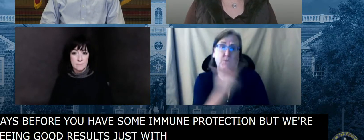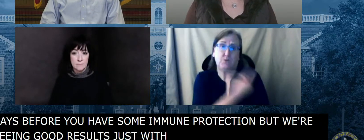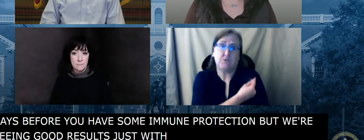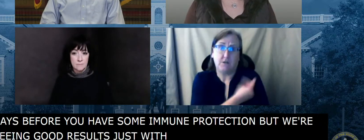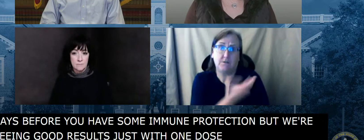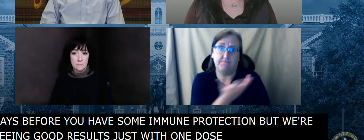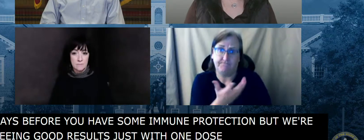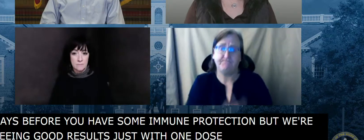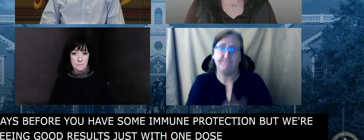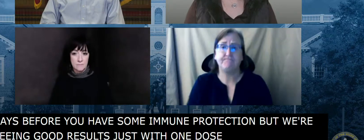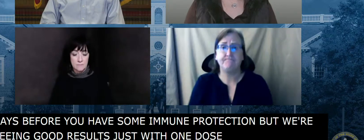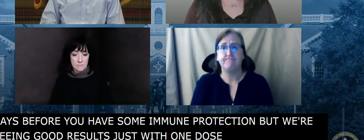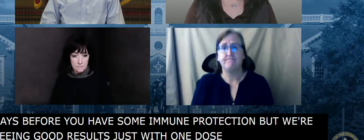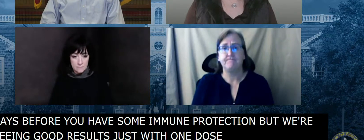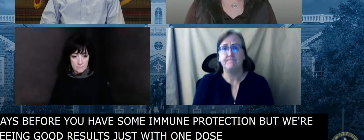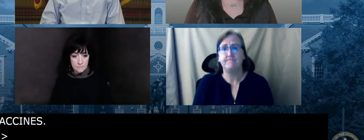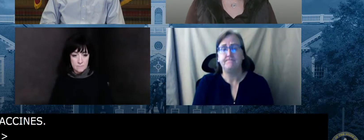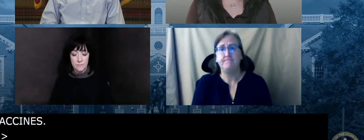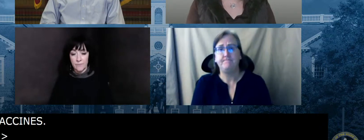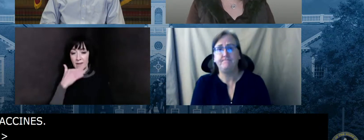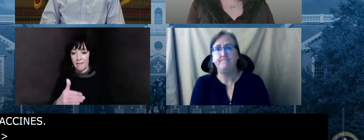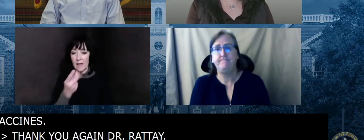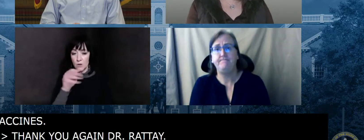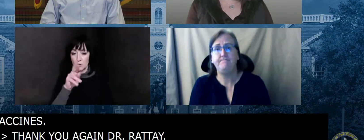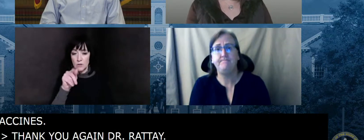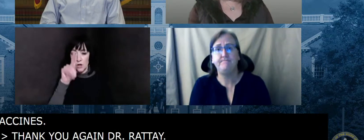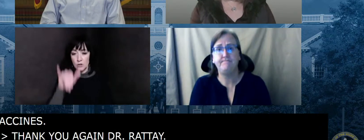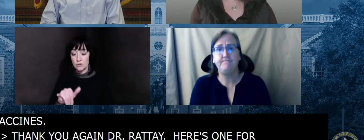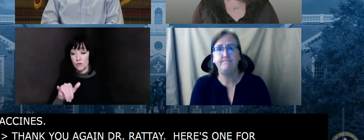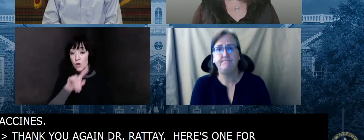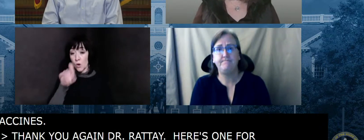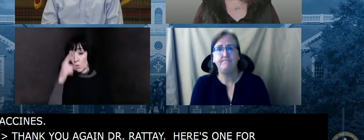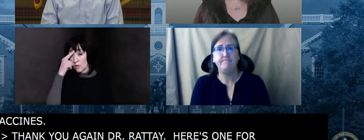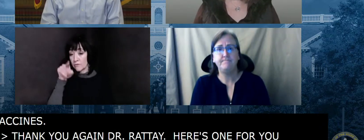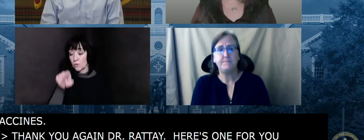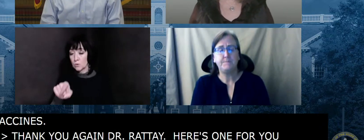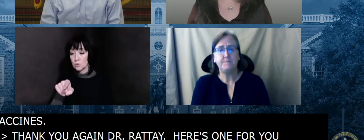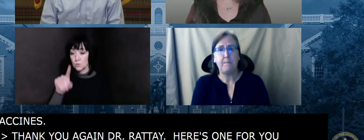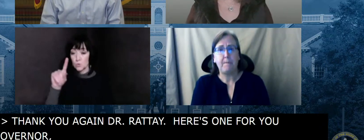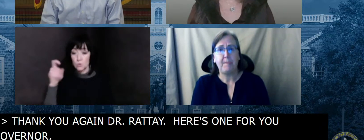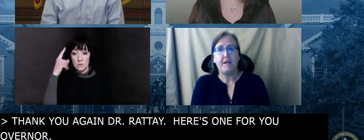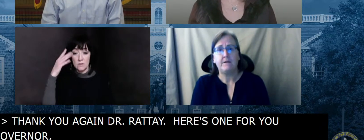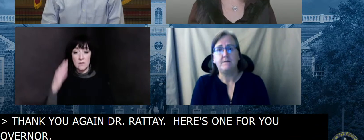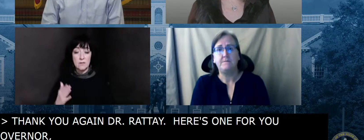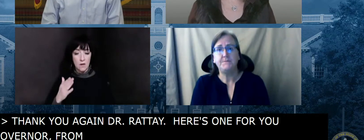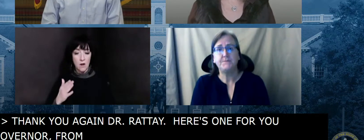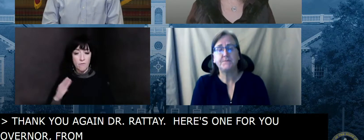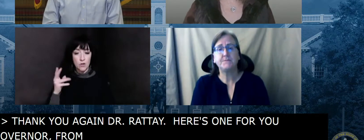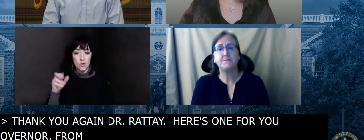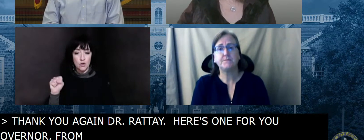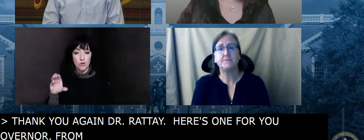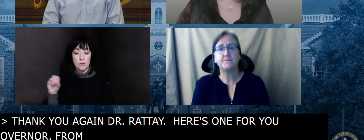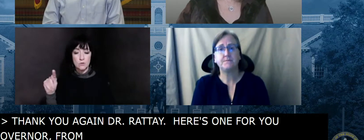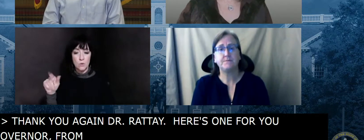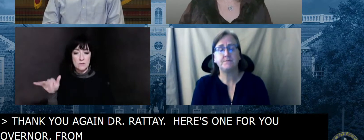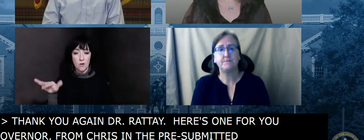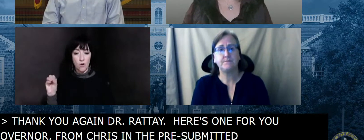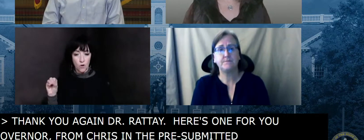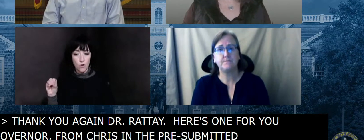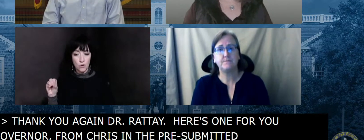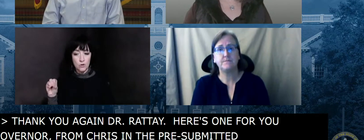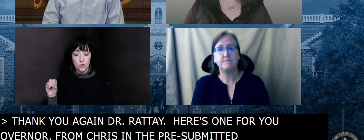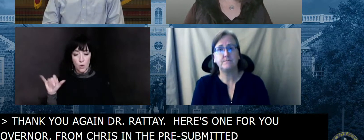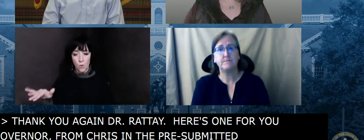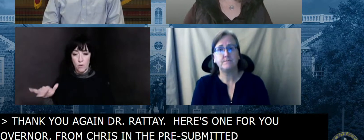Thank you again, Dr. Rattay. And here's one for you, Governor, from Chris Oratorio in the pre-submitted questions. Chris asks,